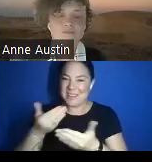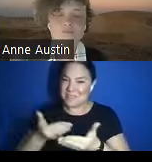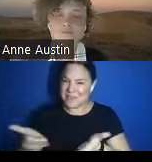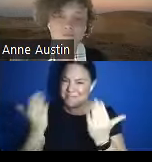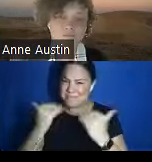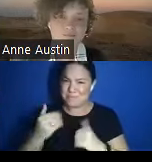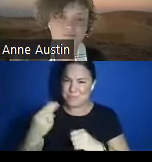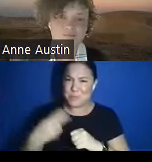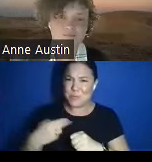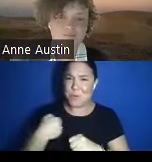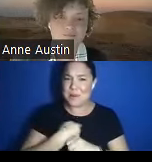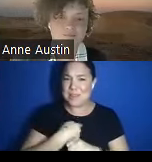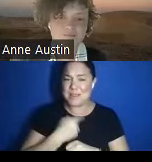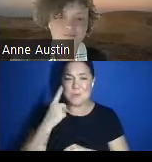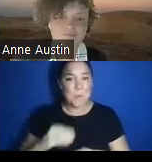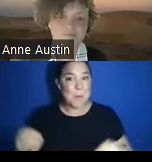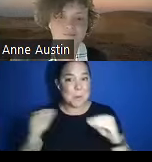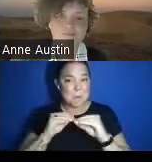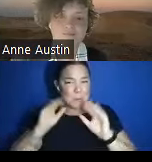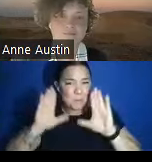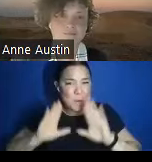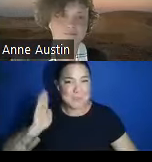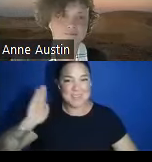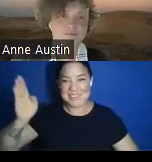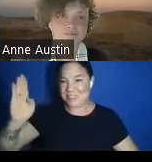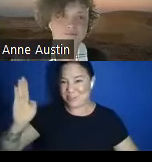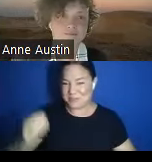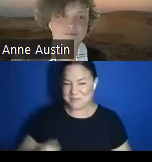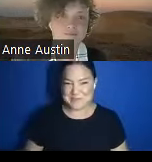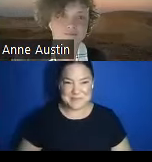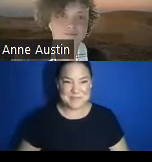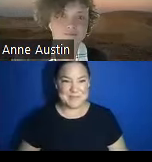other of these excellent lectures.